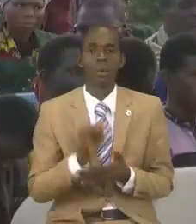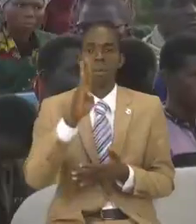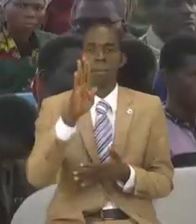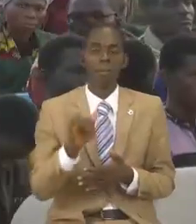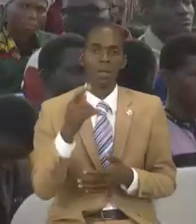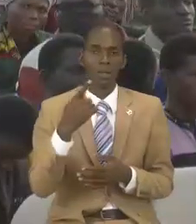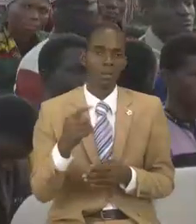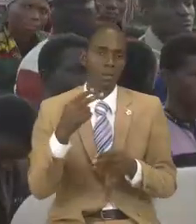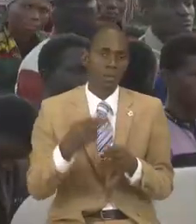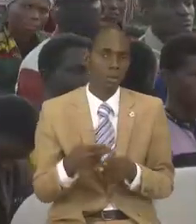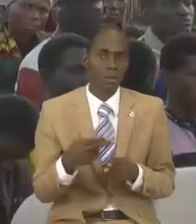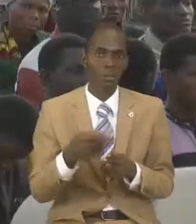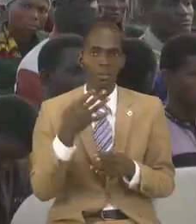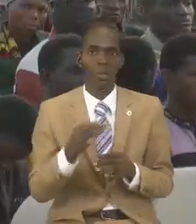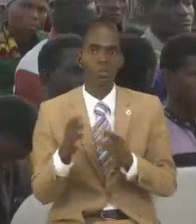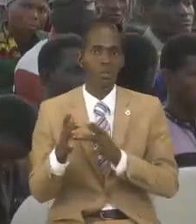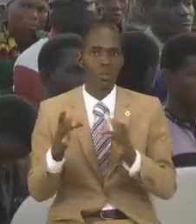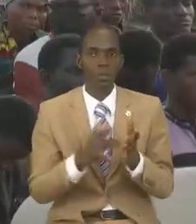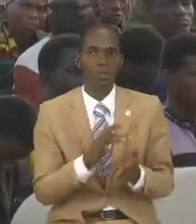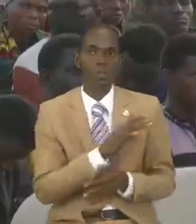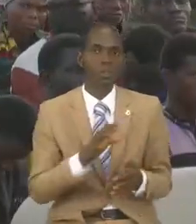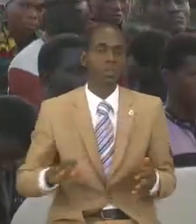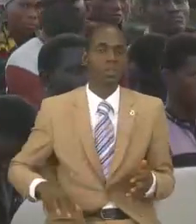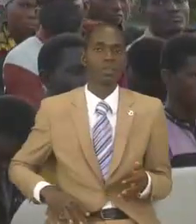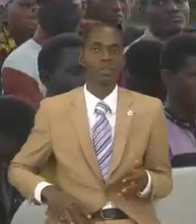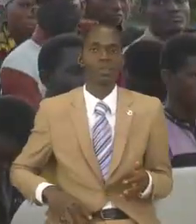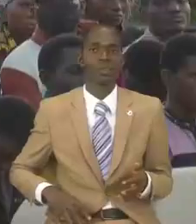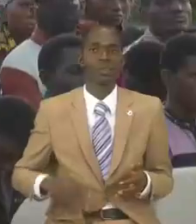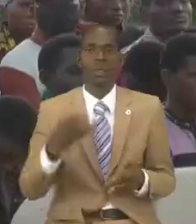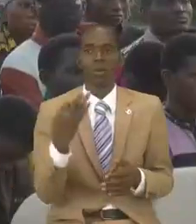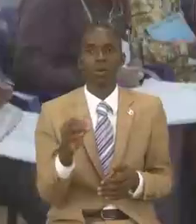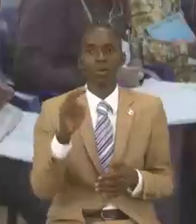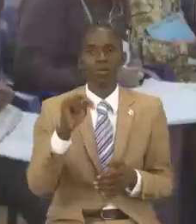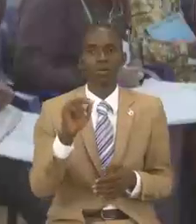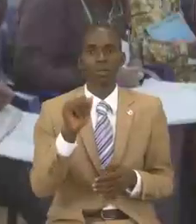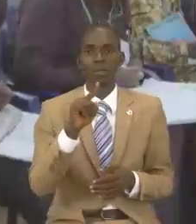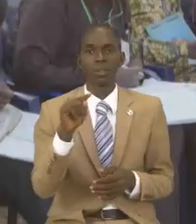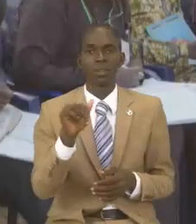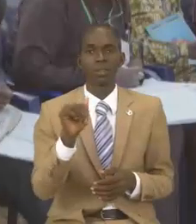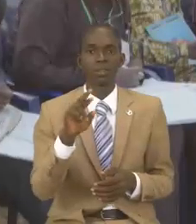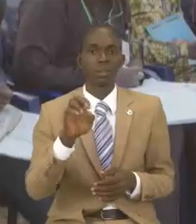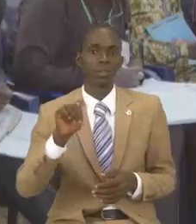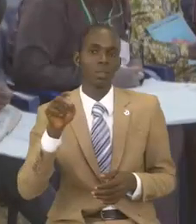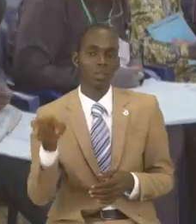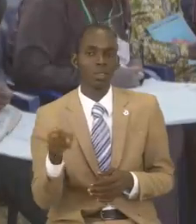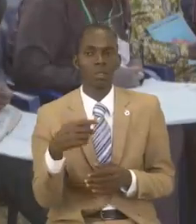name of Jesus Christ of Nazareth, whom